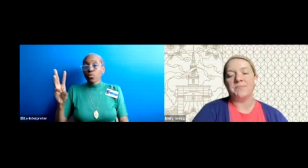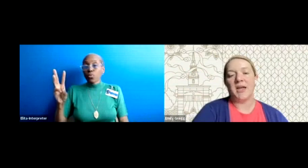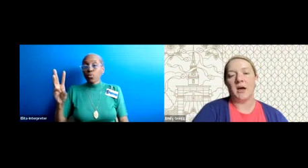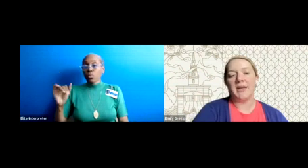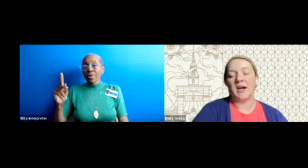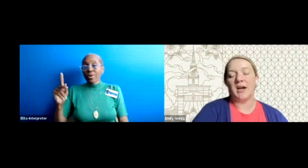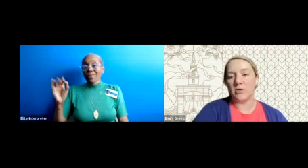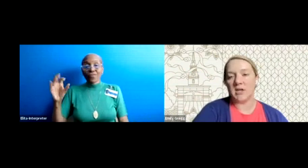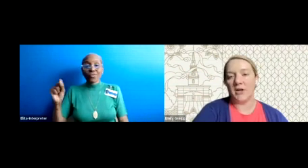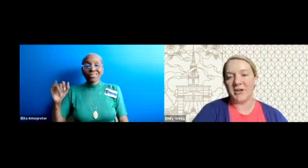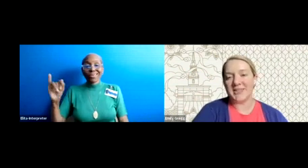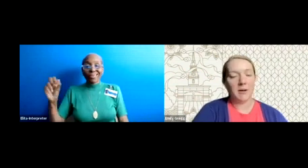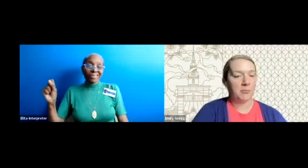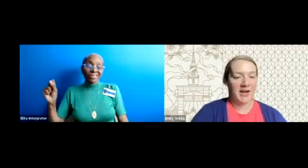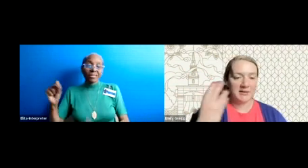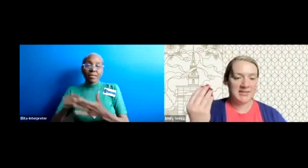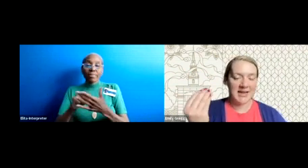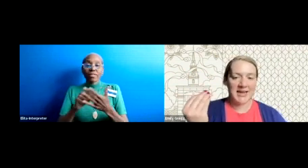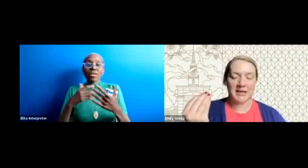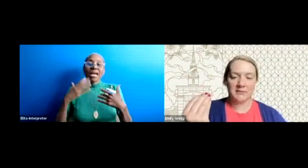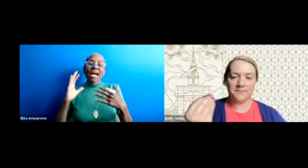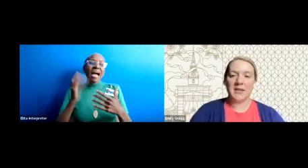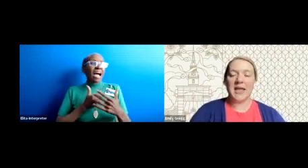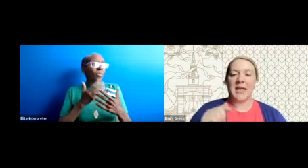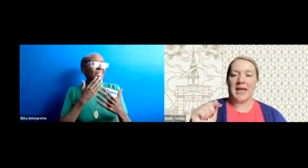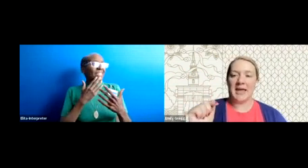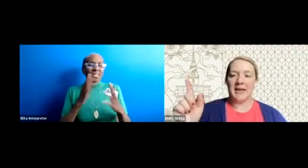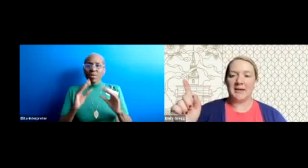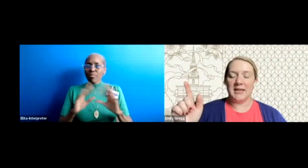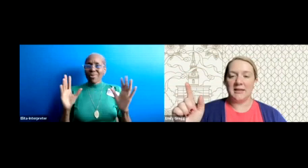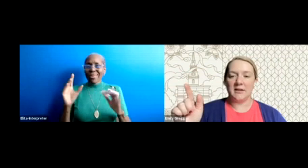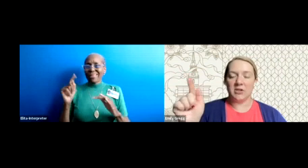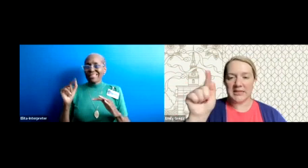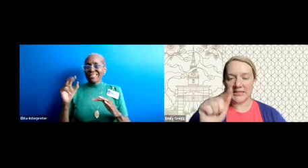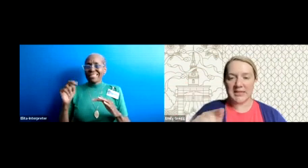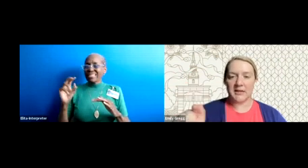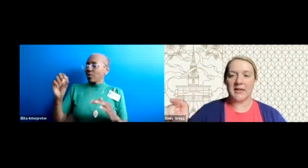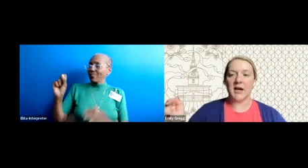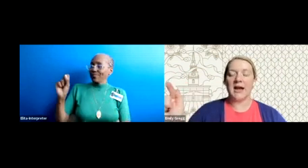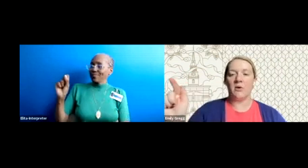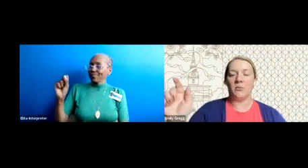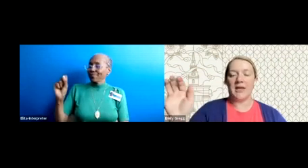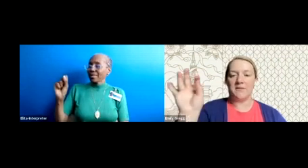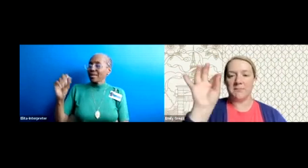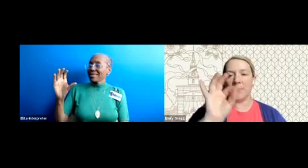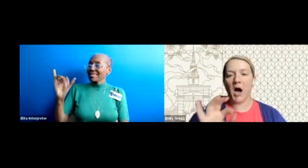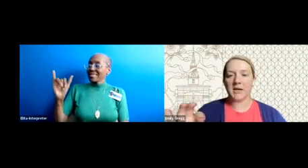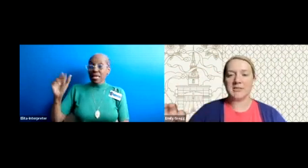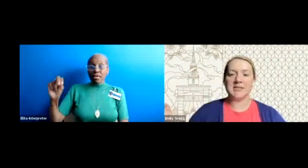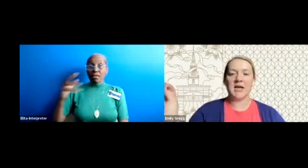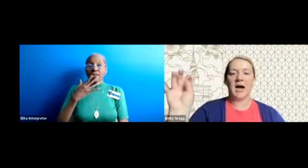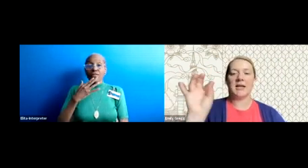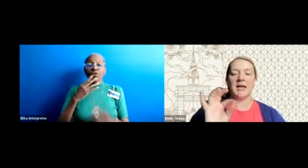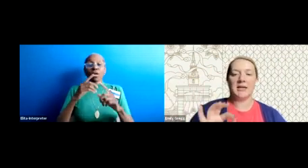page. And our focus color is like a bright cyan. And you can see it there, how we have this